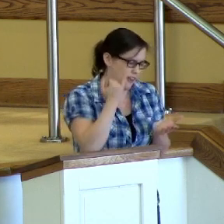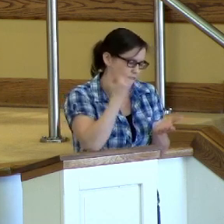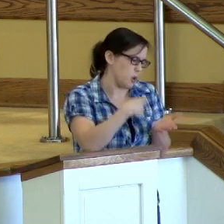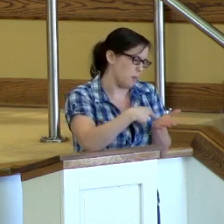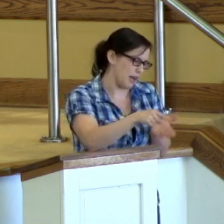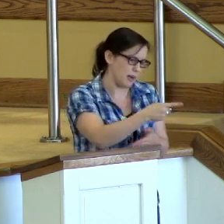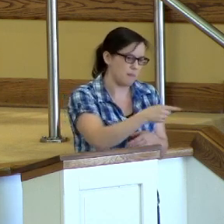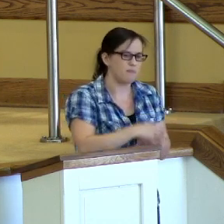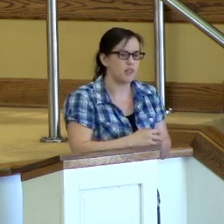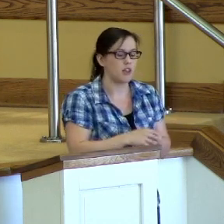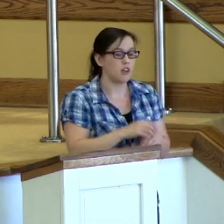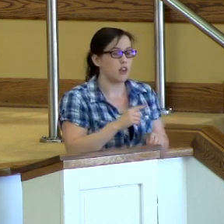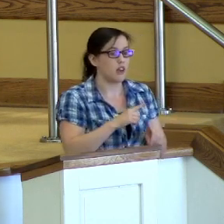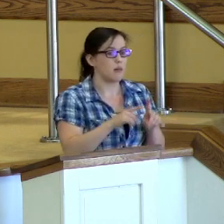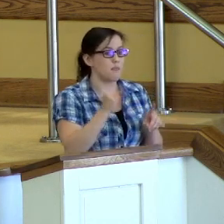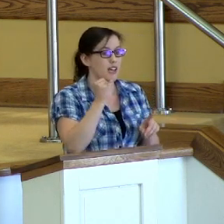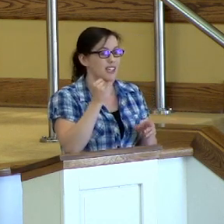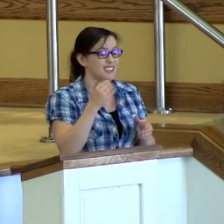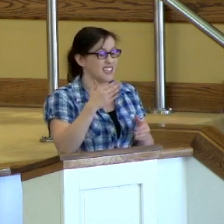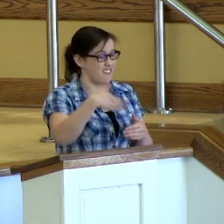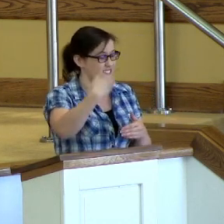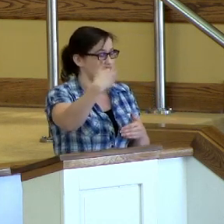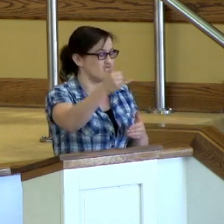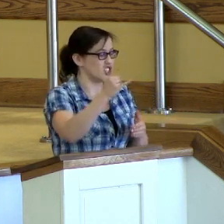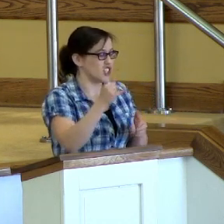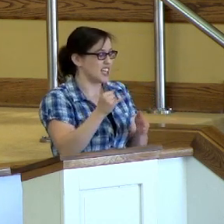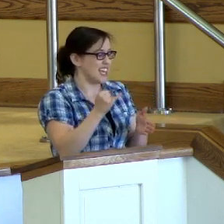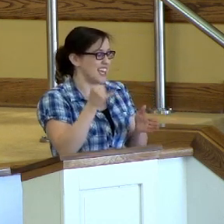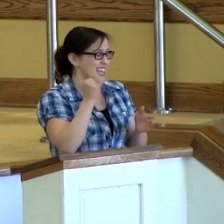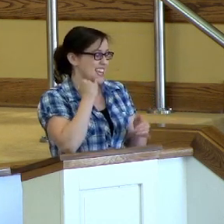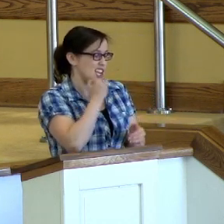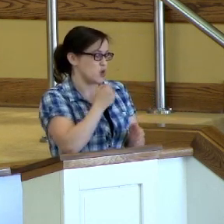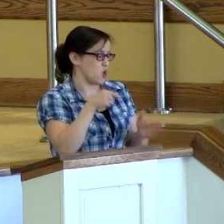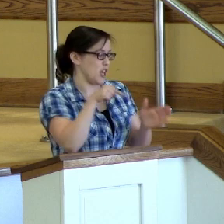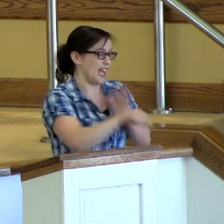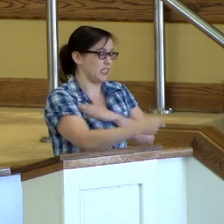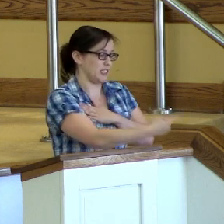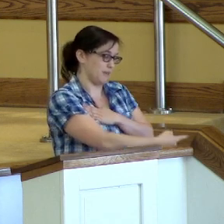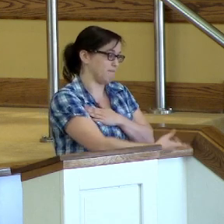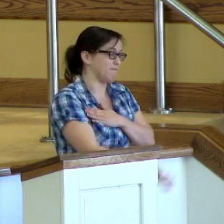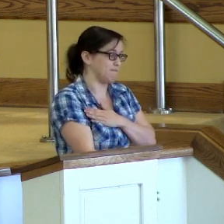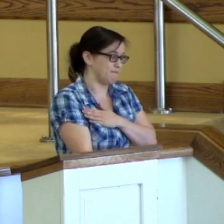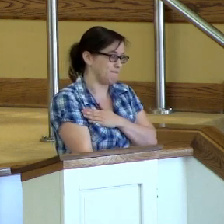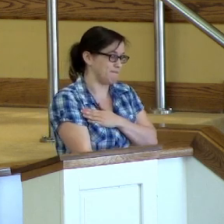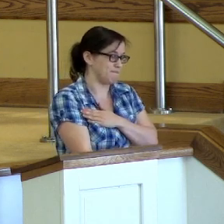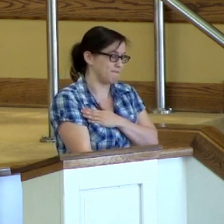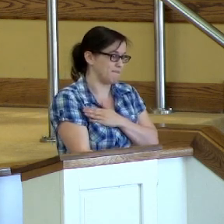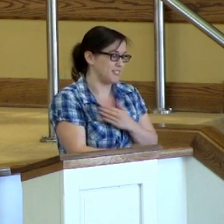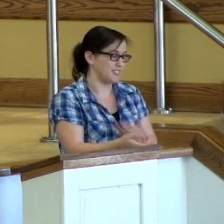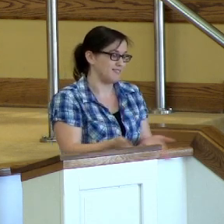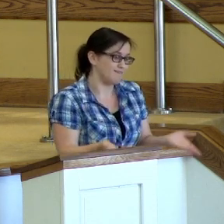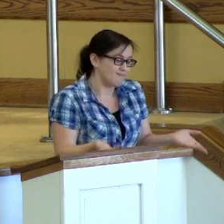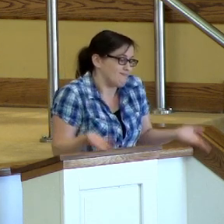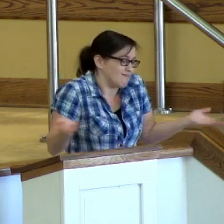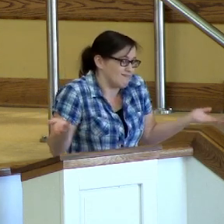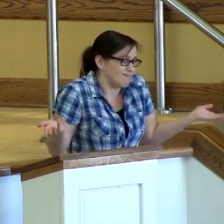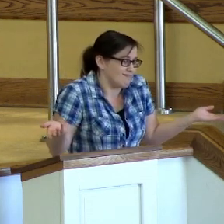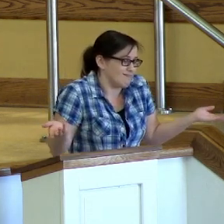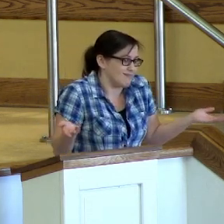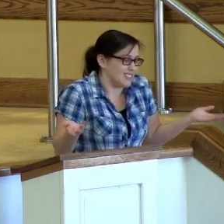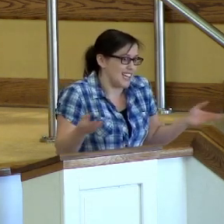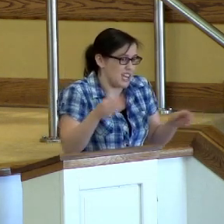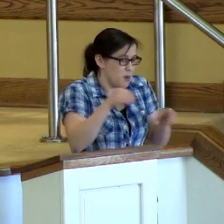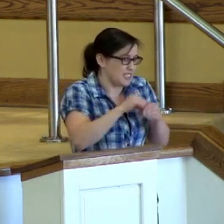Didn't do him any good. Whatever he got, whatever he thought he was going to get riches and all that, I mean, things are temporal,